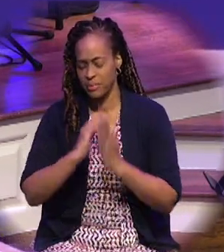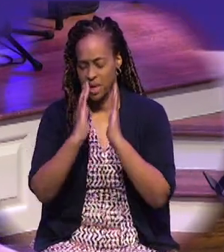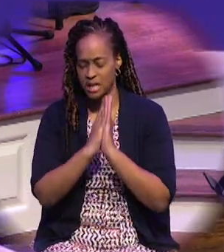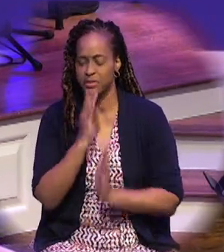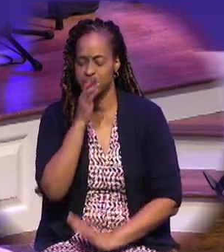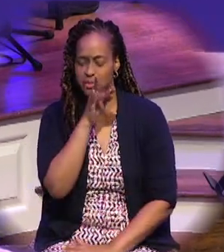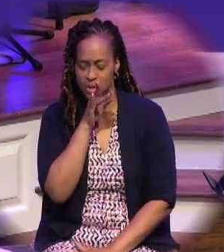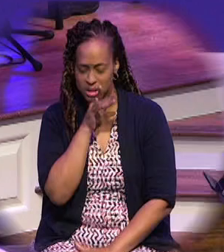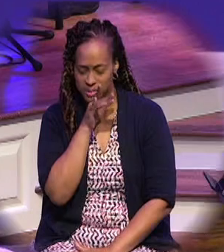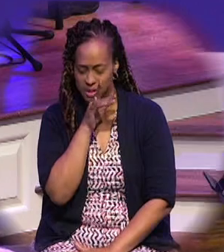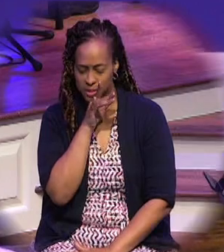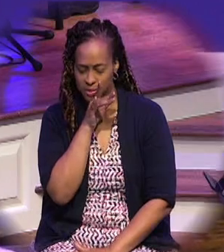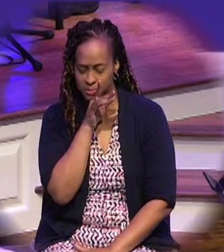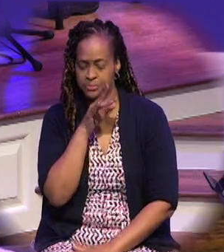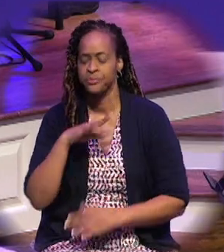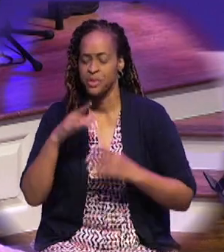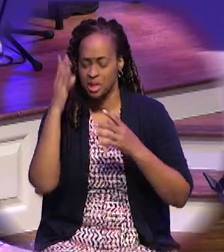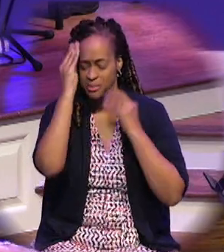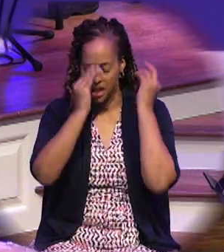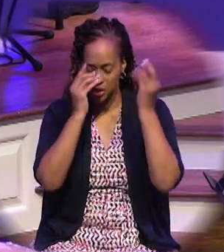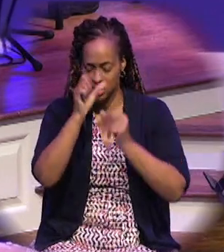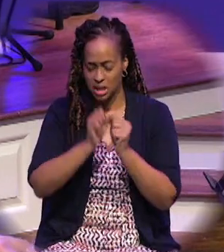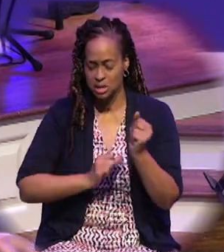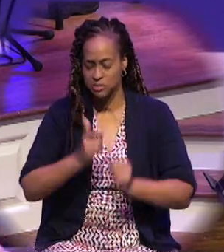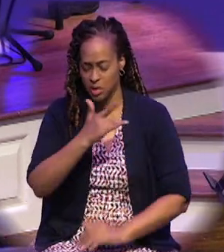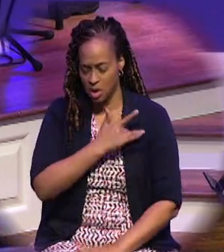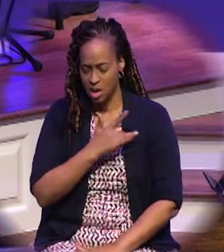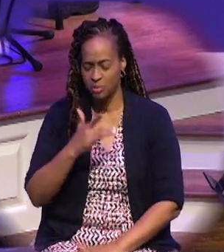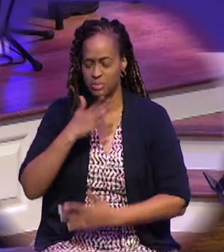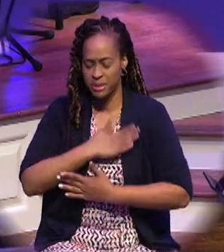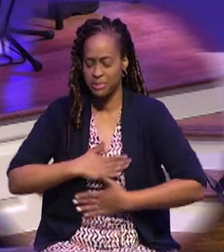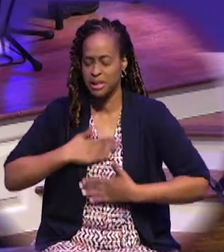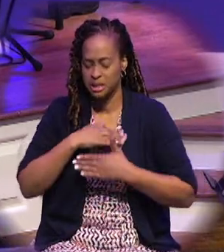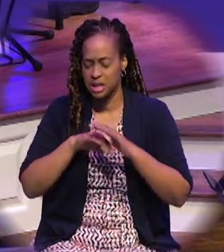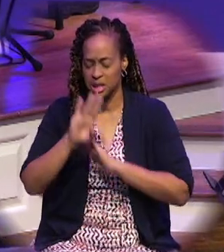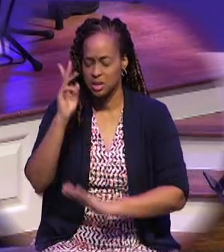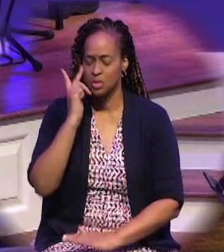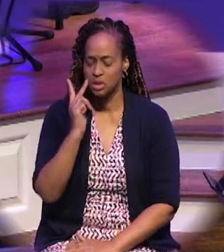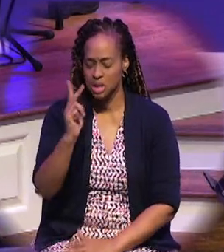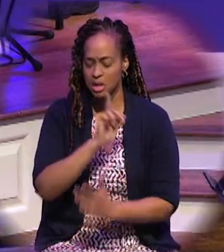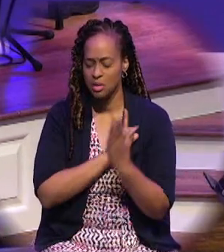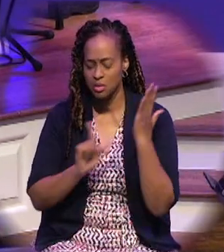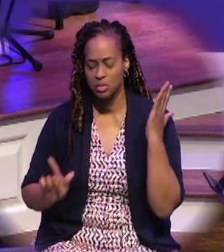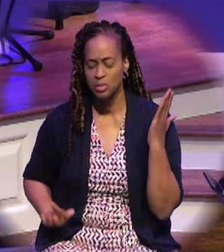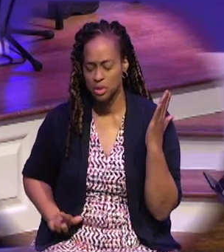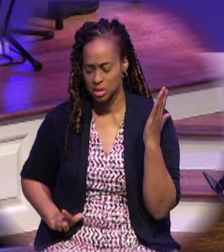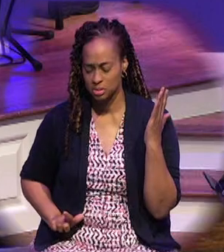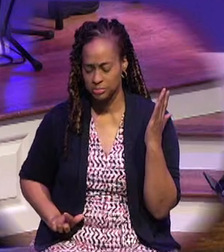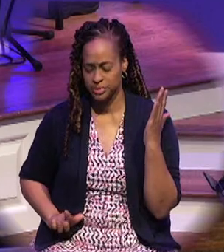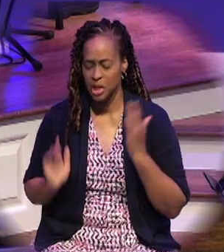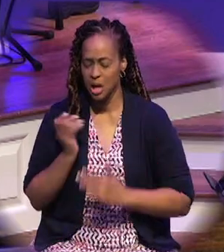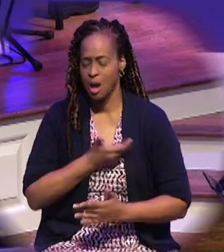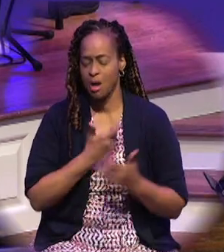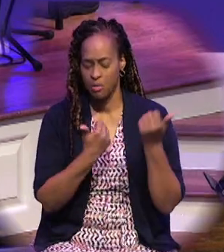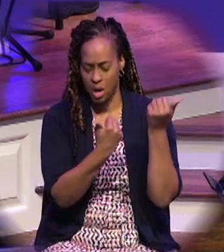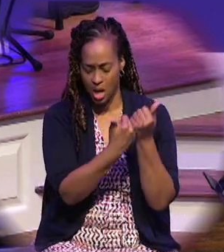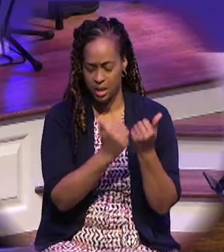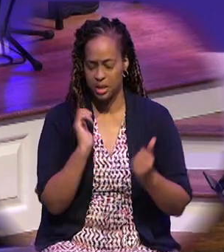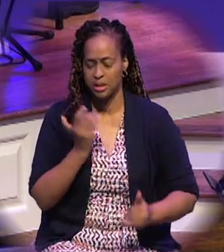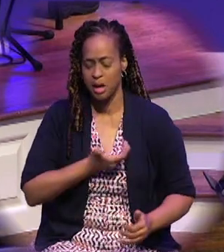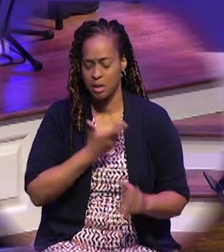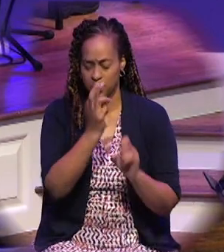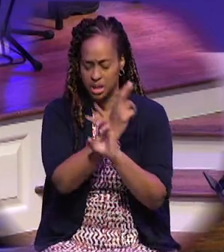of my mouth, the meditation of each of our hearts would be pleasing in your sight, O Lord, our rock and